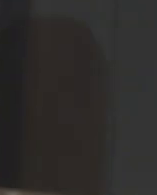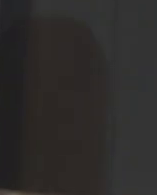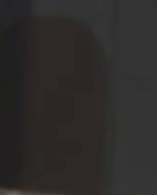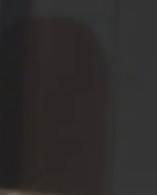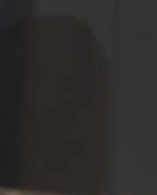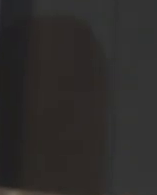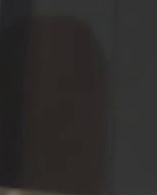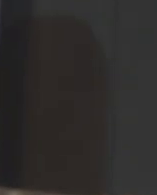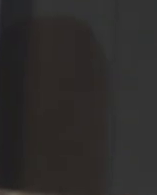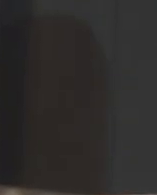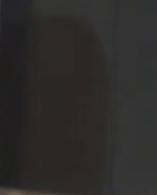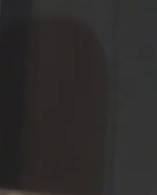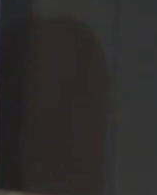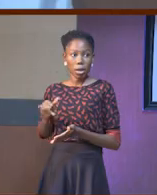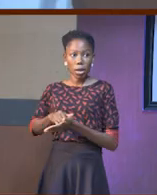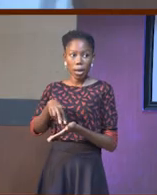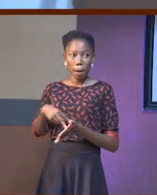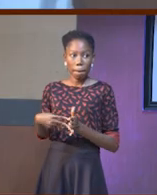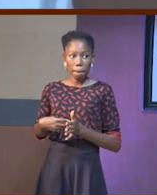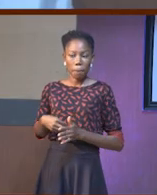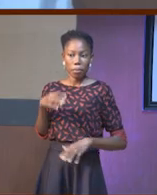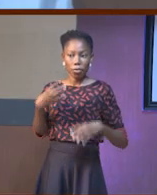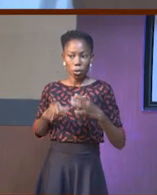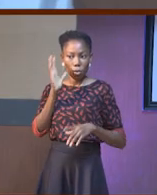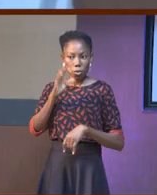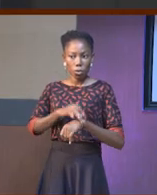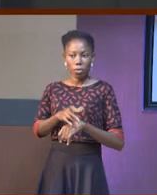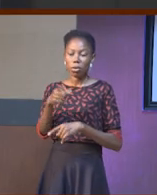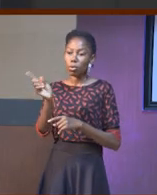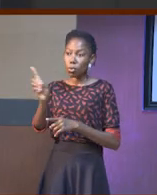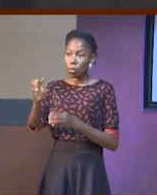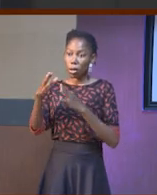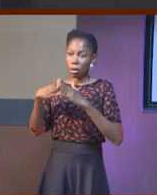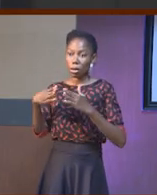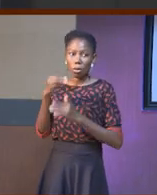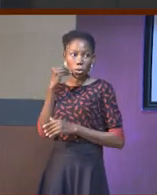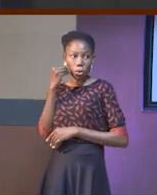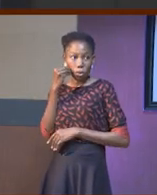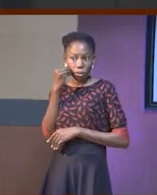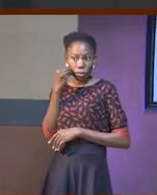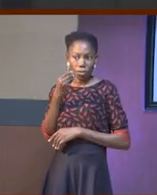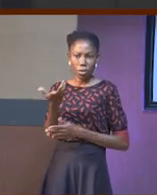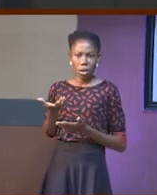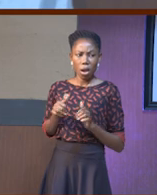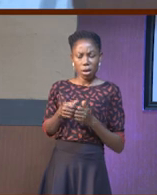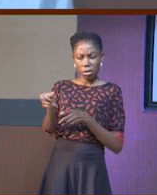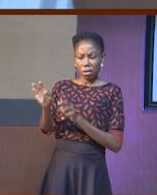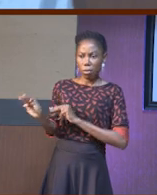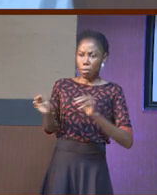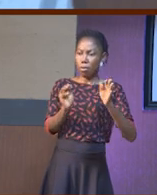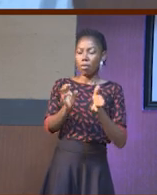money. But do you know where it stays? No. He's leaving his house soon.